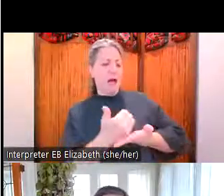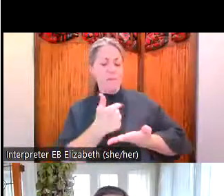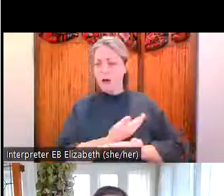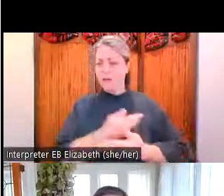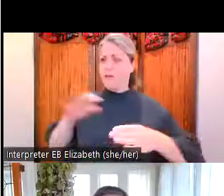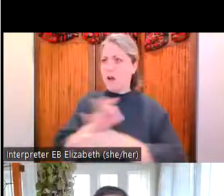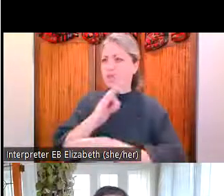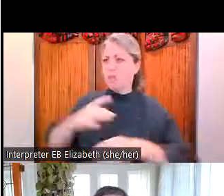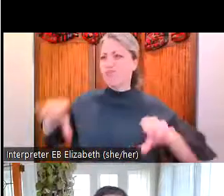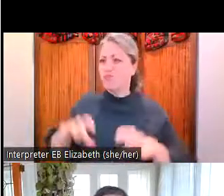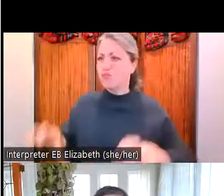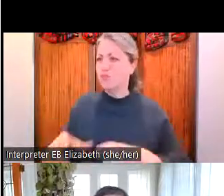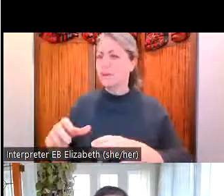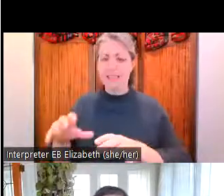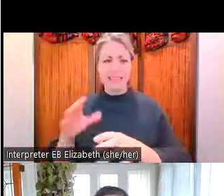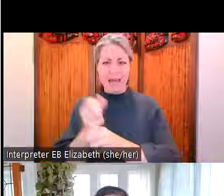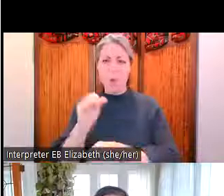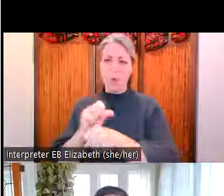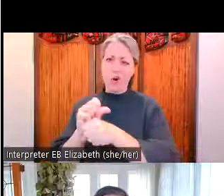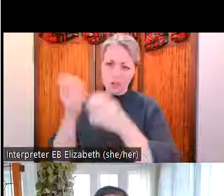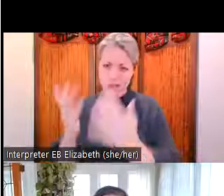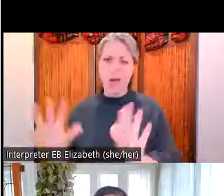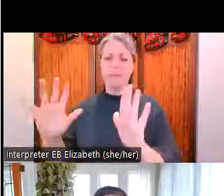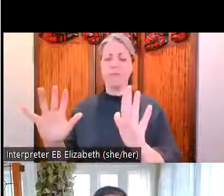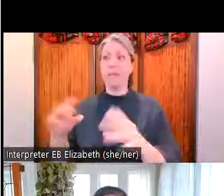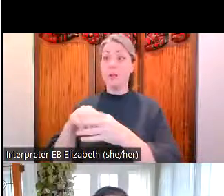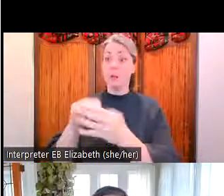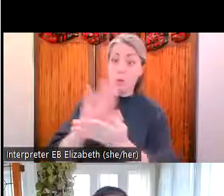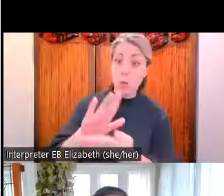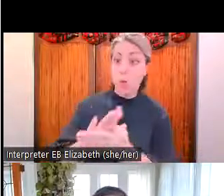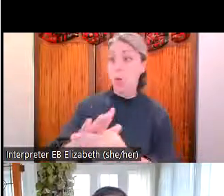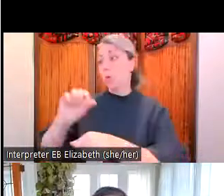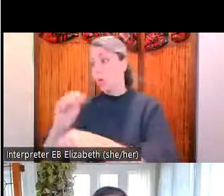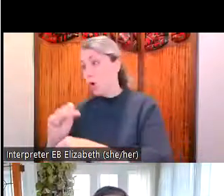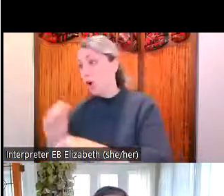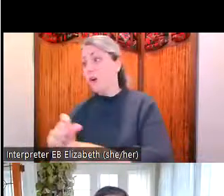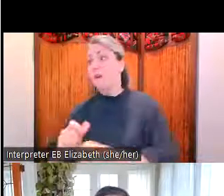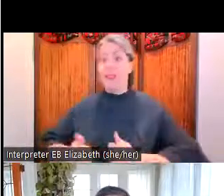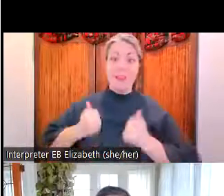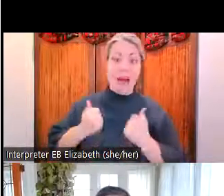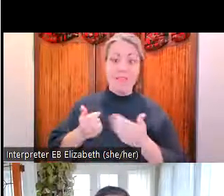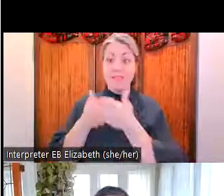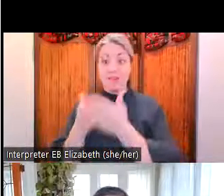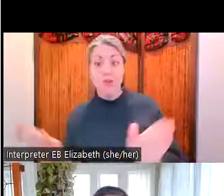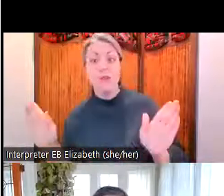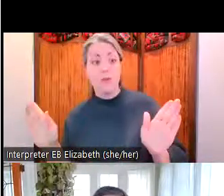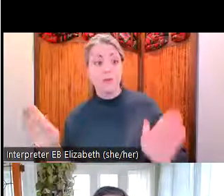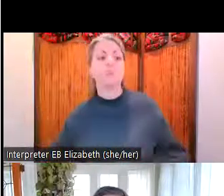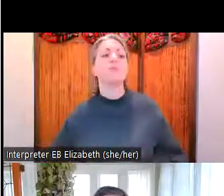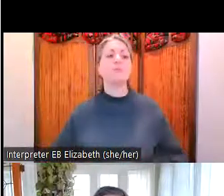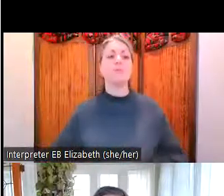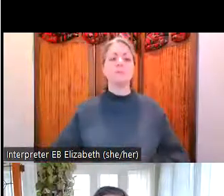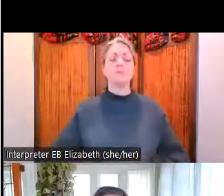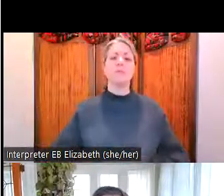relationships and interactions, our work in school, and all the wonderful tasks of life. In the first